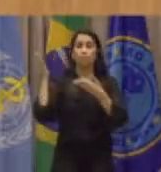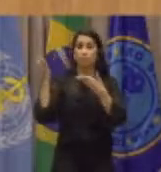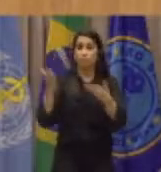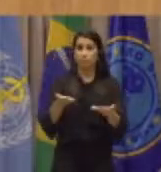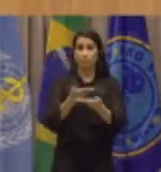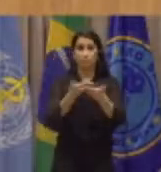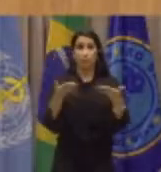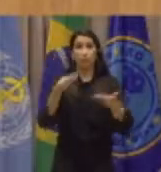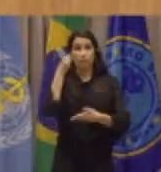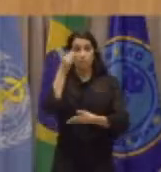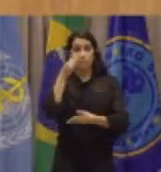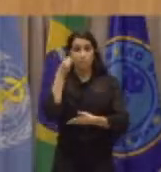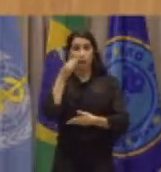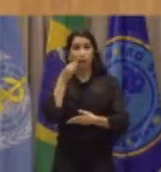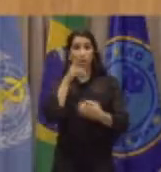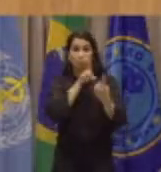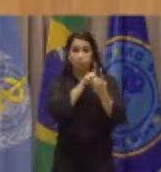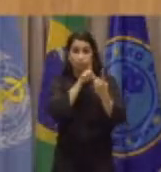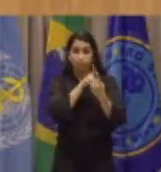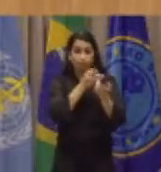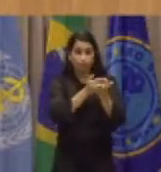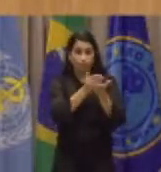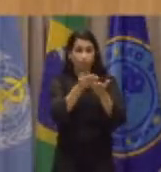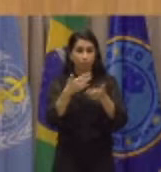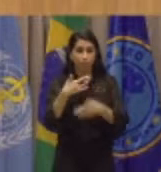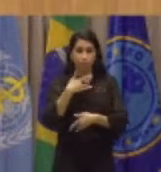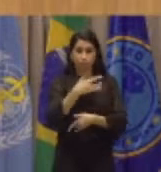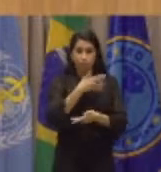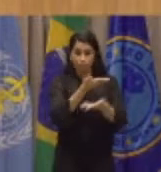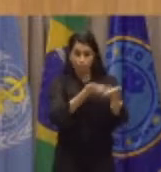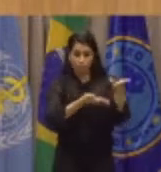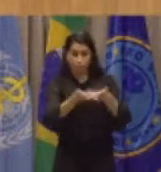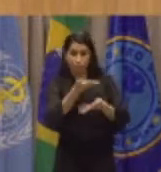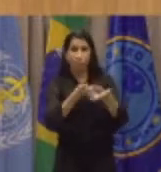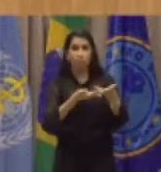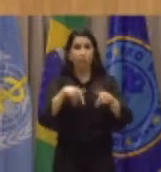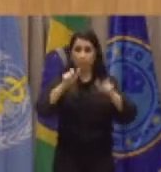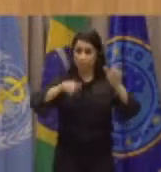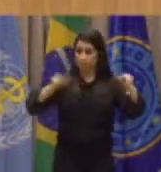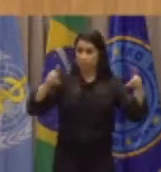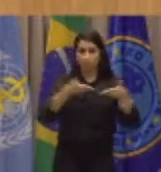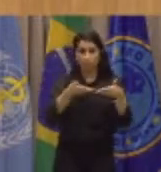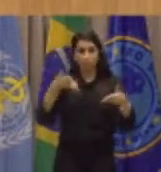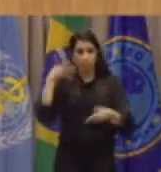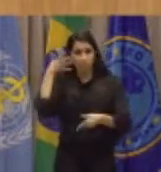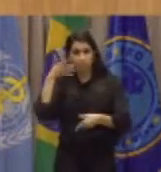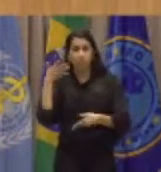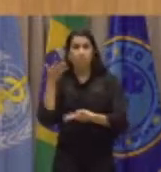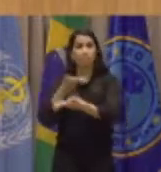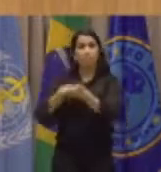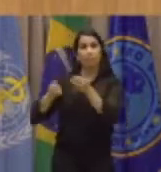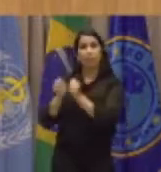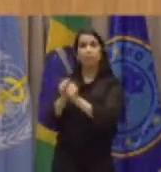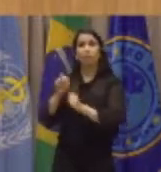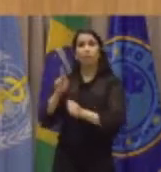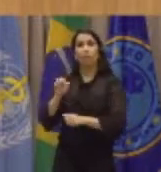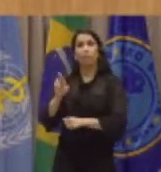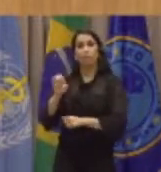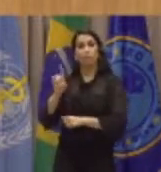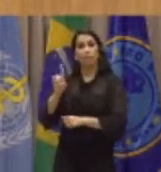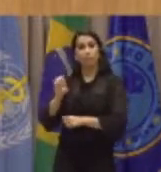like to share experiences of primary health care. We're going to help the colleagues, and also we're going to start with